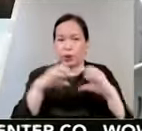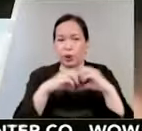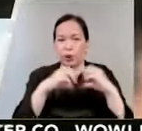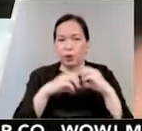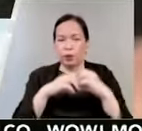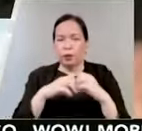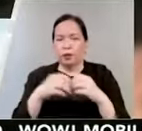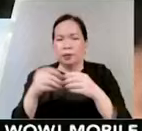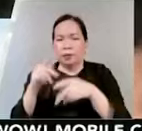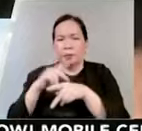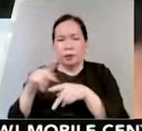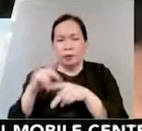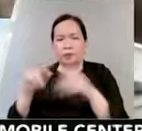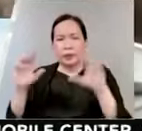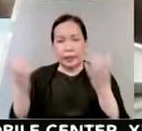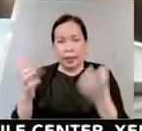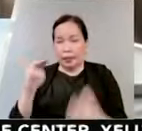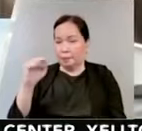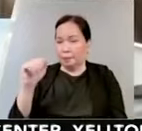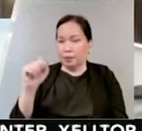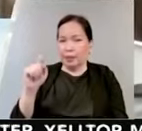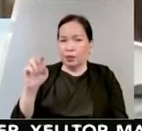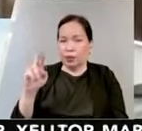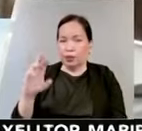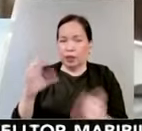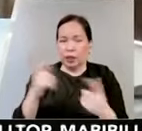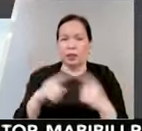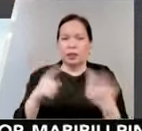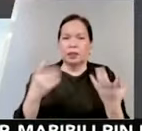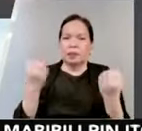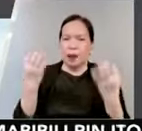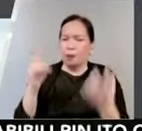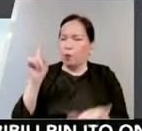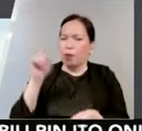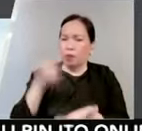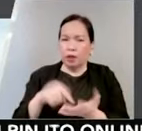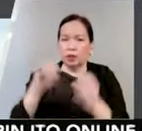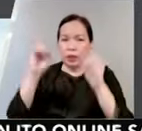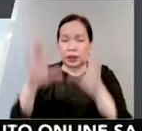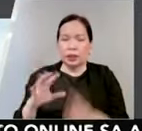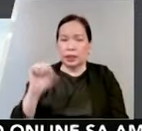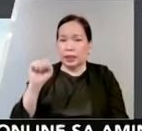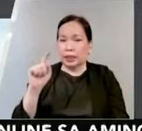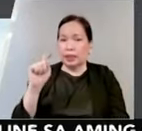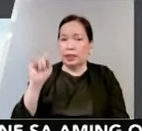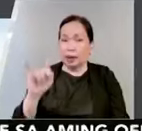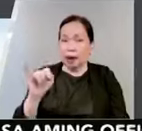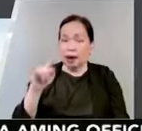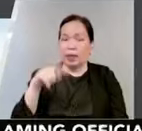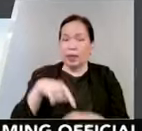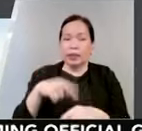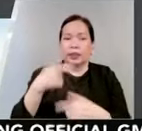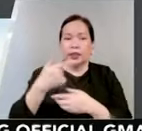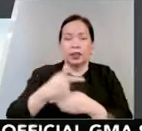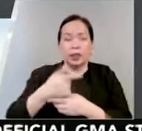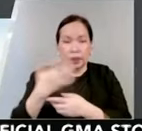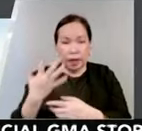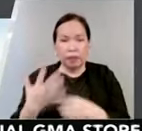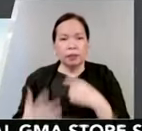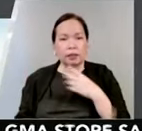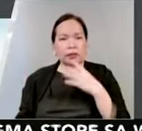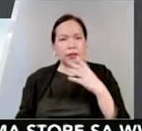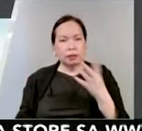guro sa STI College sa General Santos City. Sabihin mo sa sarili mo, Marika, I can do